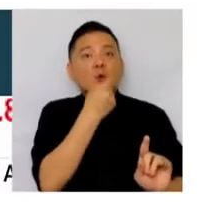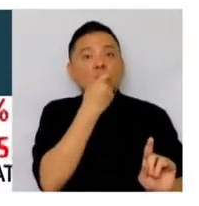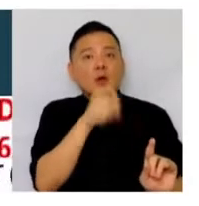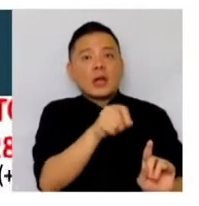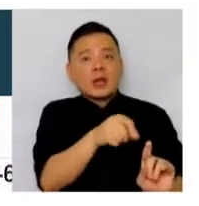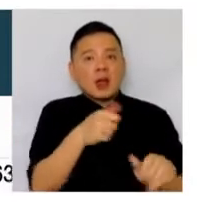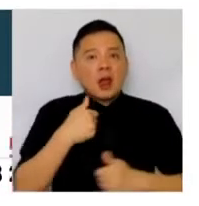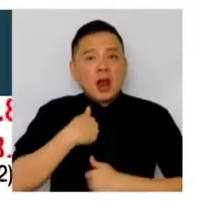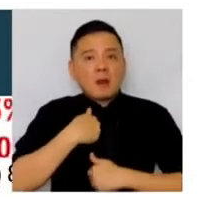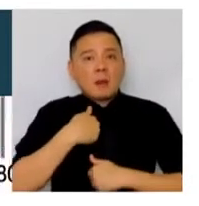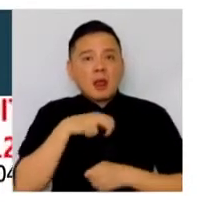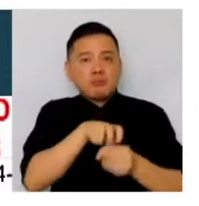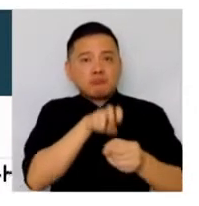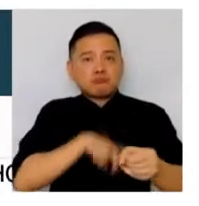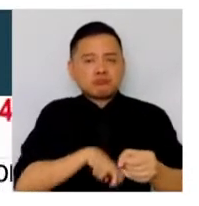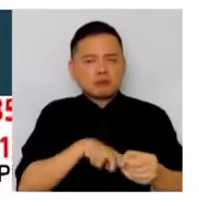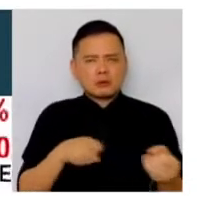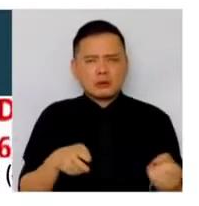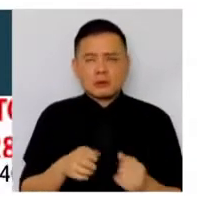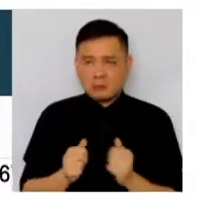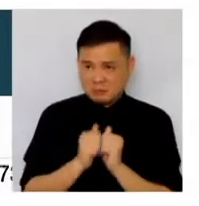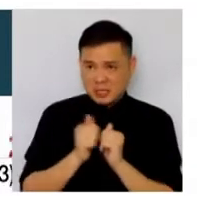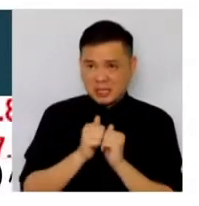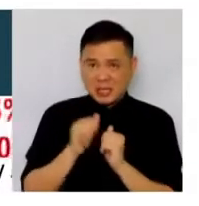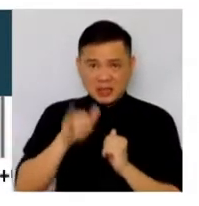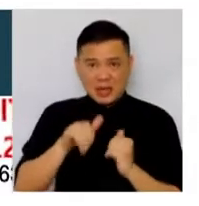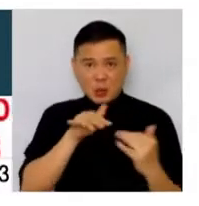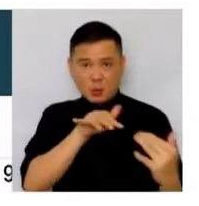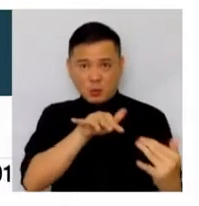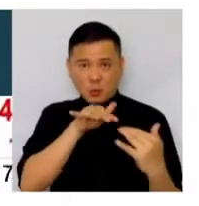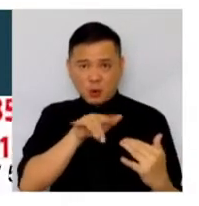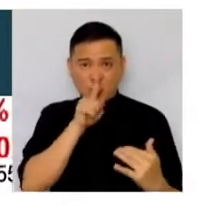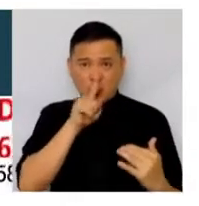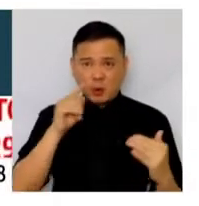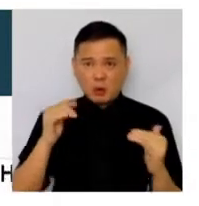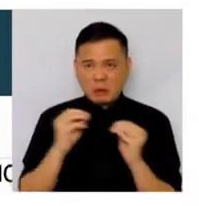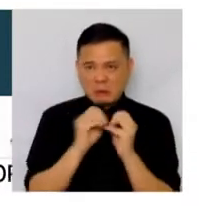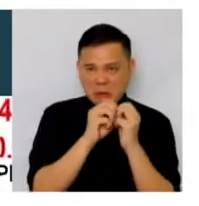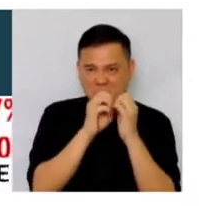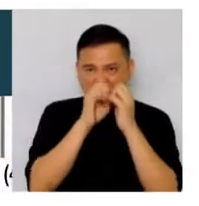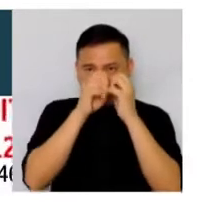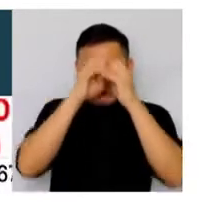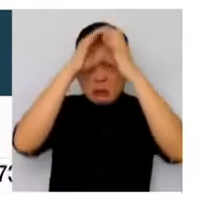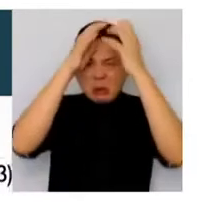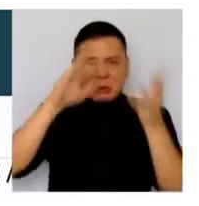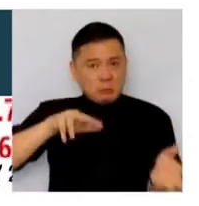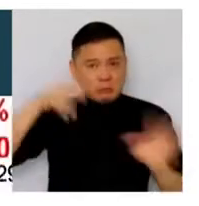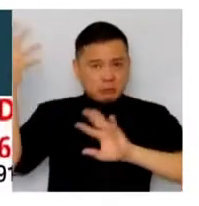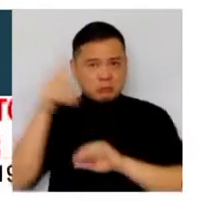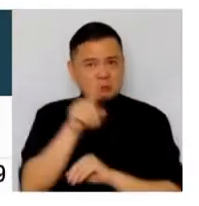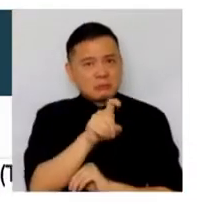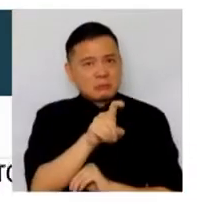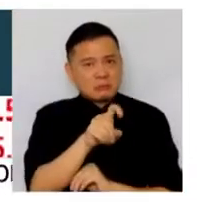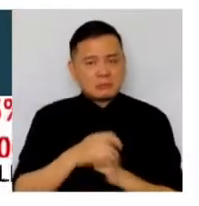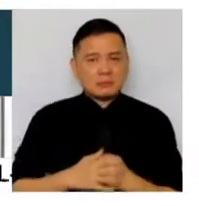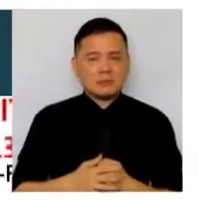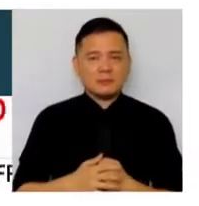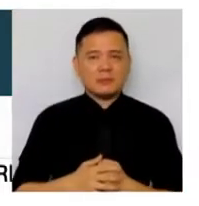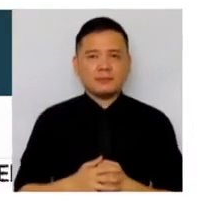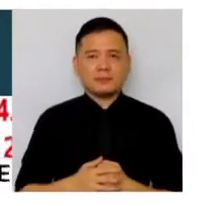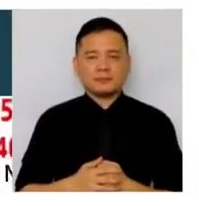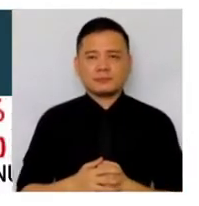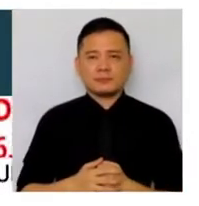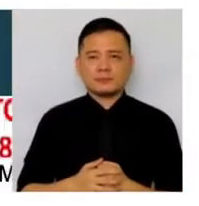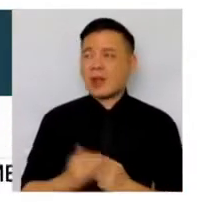to back off. Has the Russia-Ukraine conflict reached a point now of no return, Professor? Well,